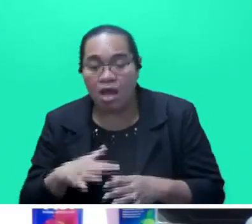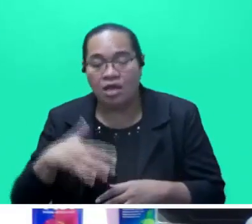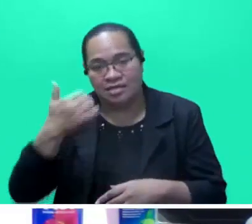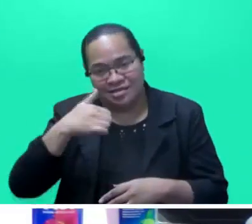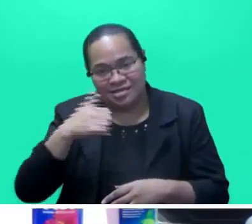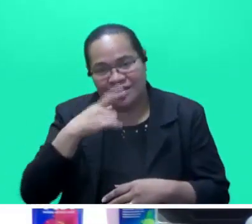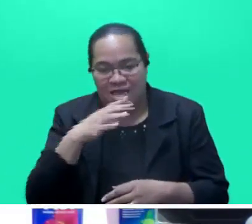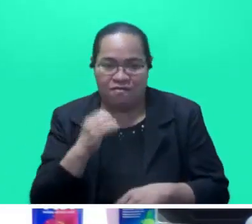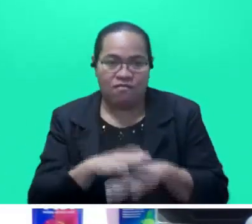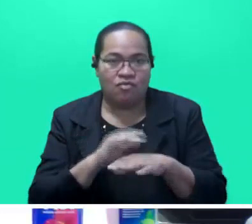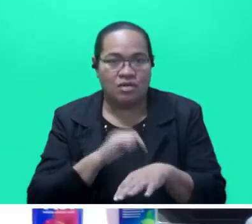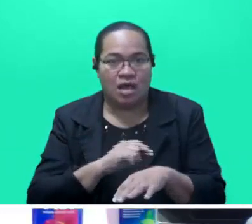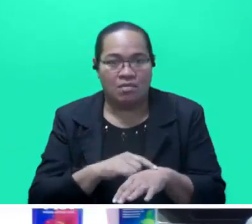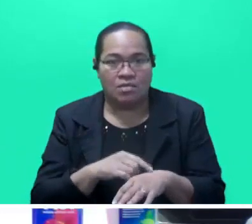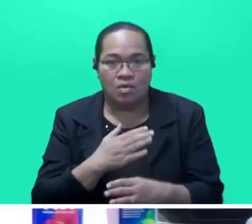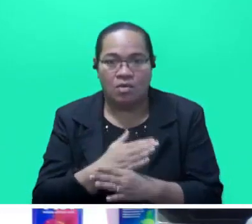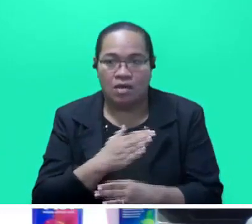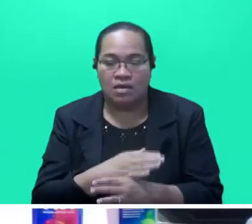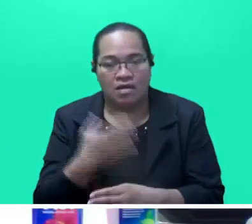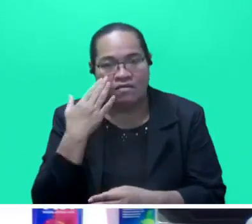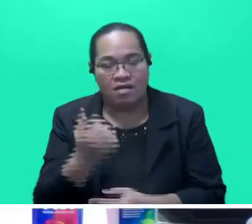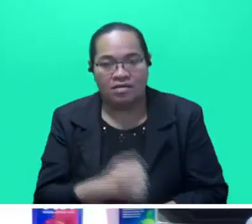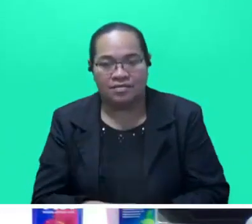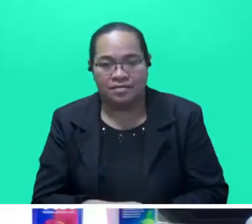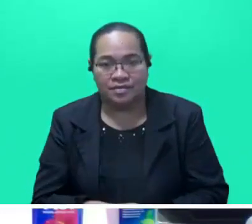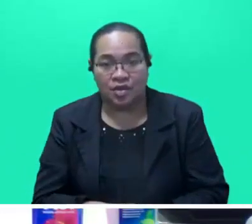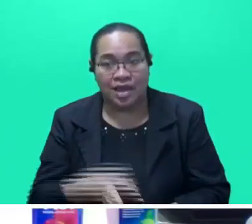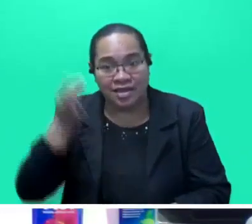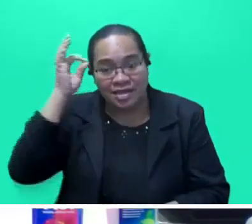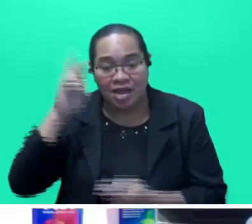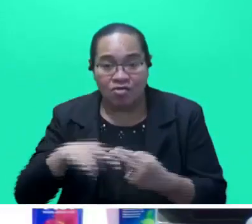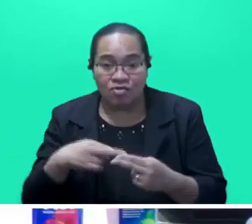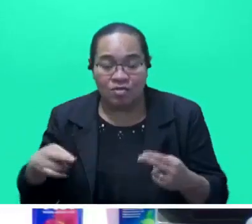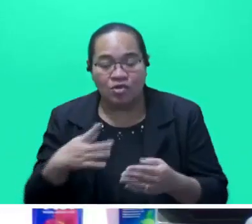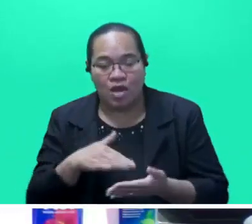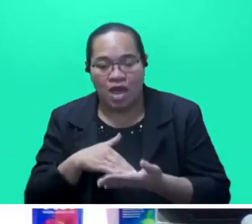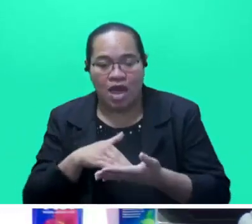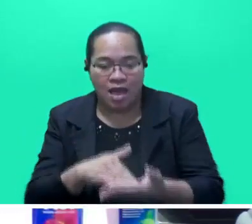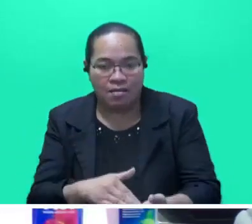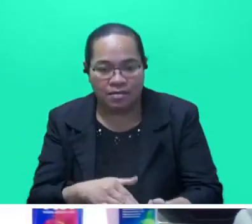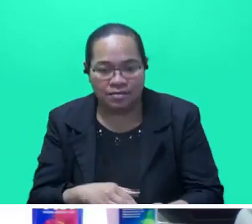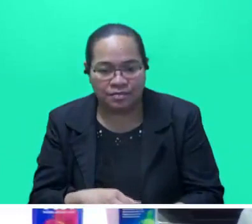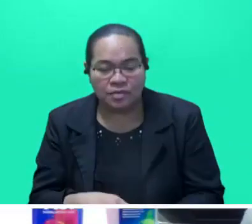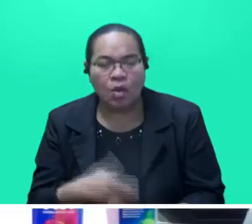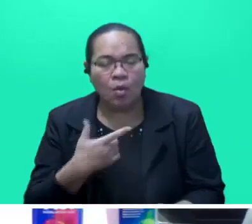200,000 for the Yellow Ribbon Project to assist the Fiji Correction Service in raising